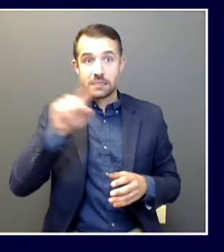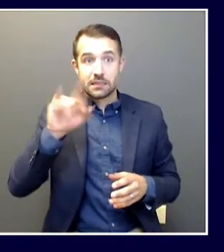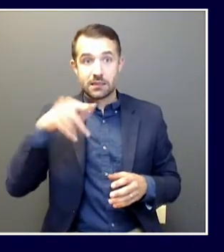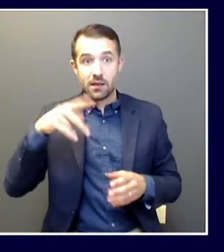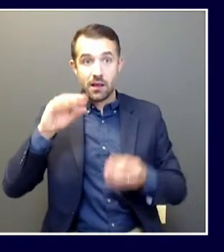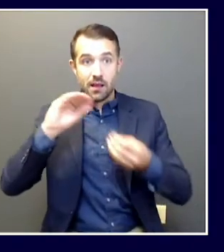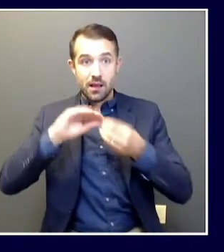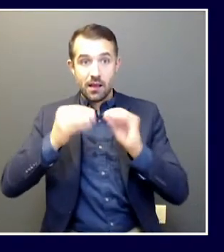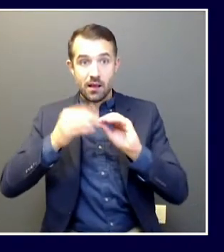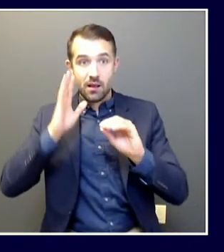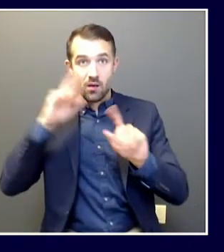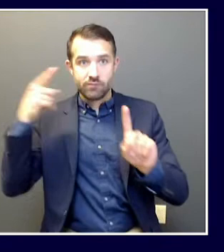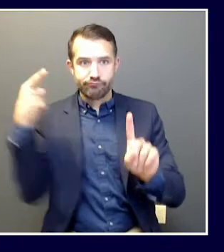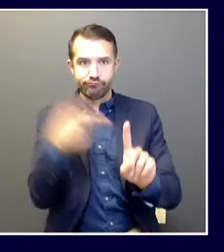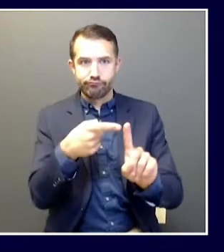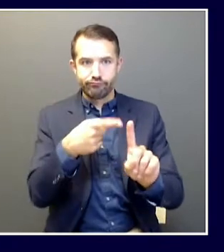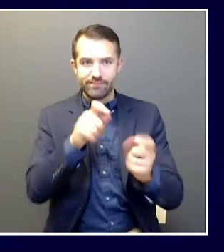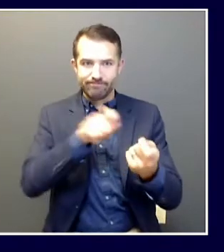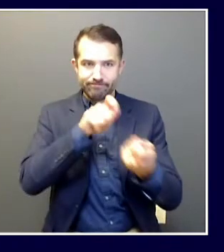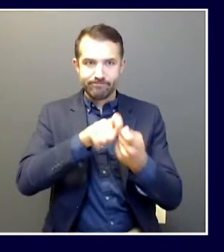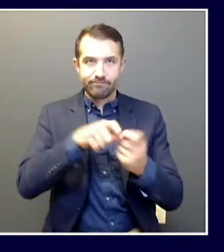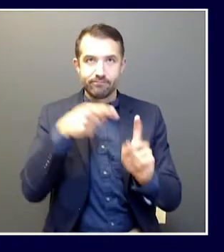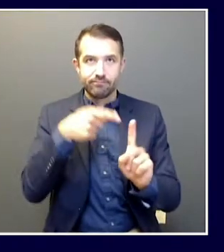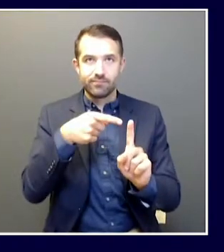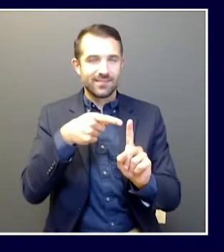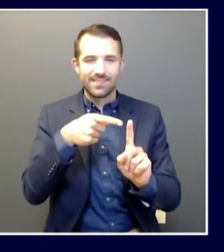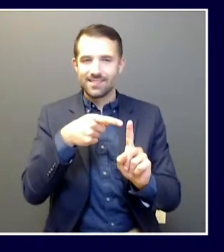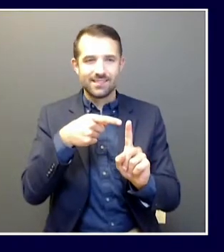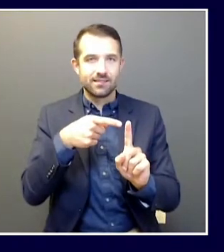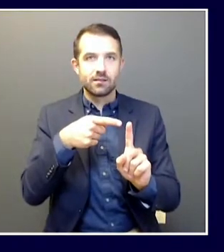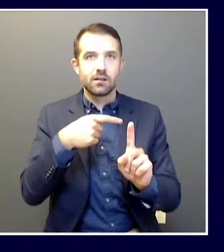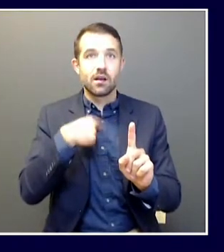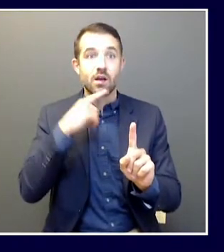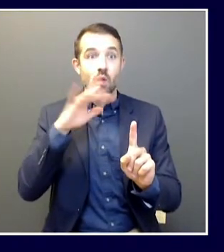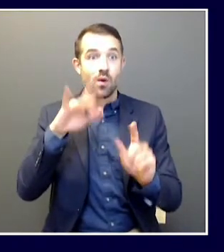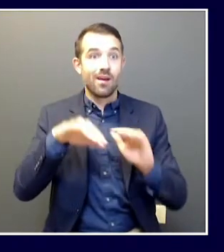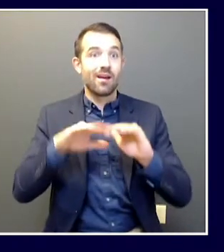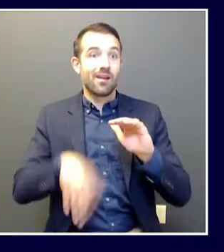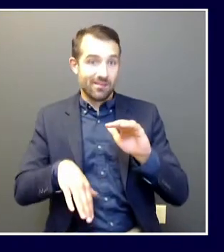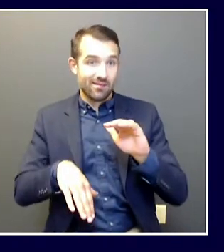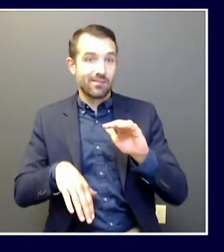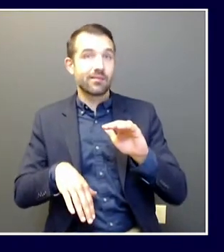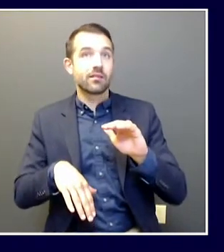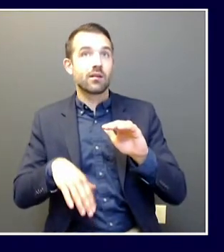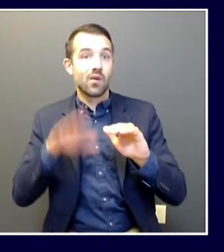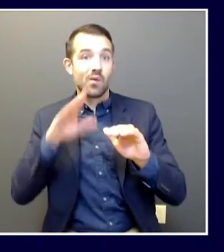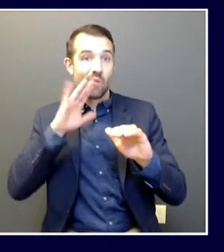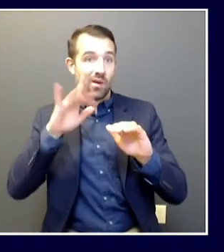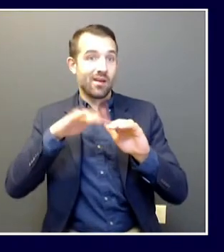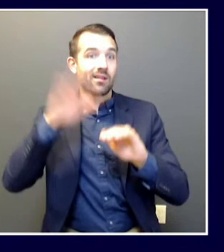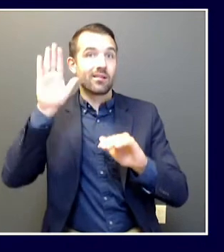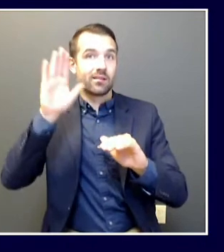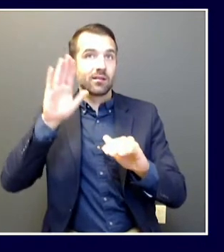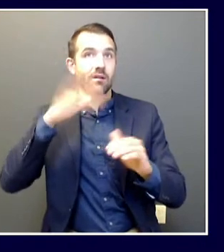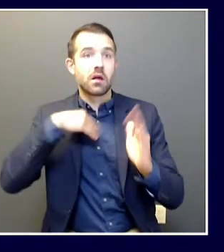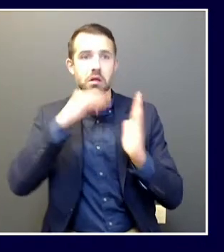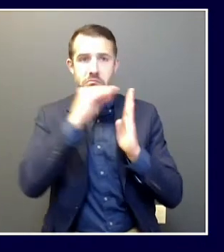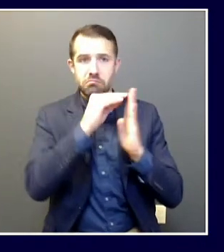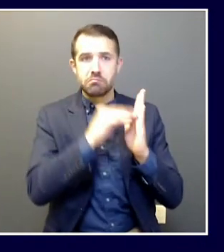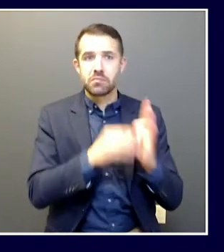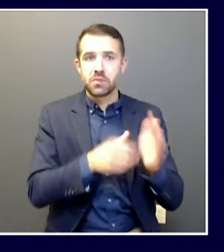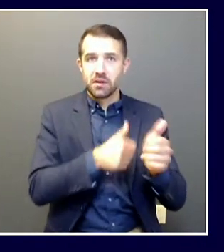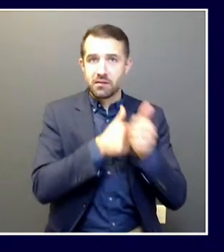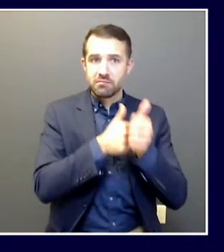under 25. We do track it, at least insofar as when we identify a case and we